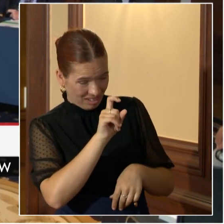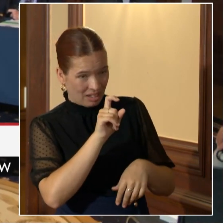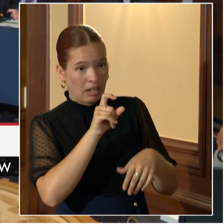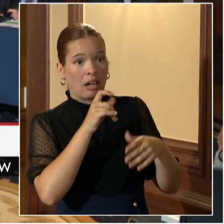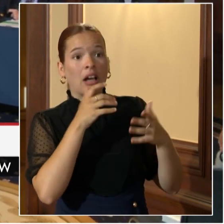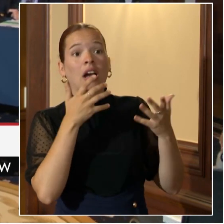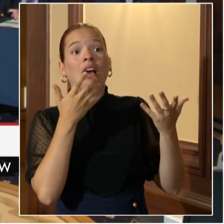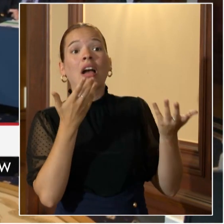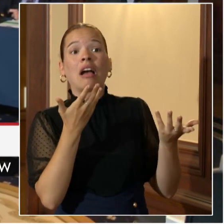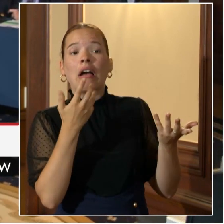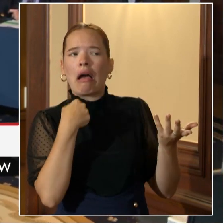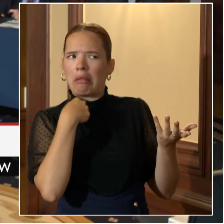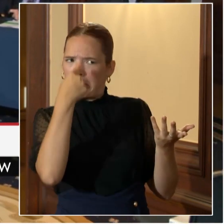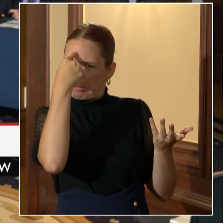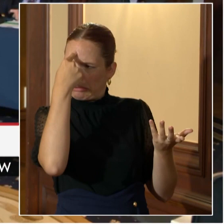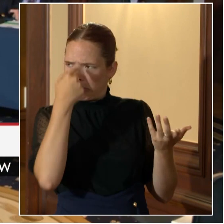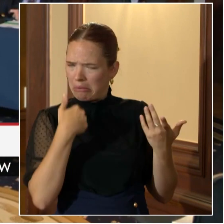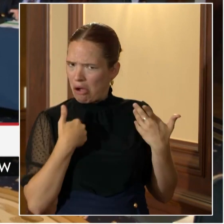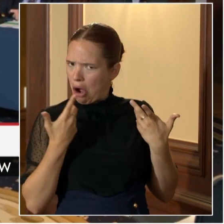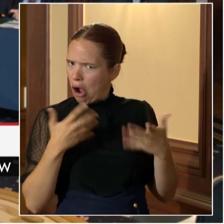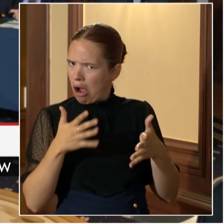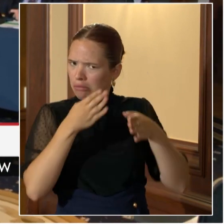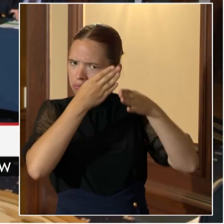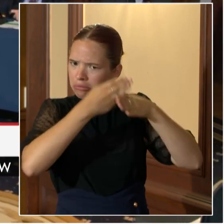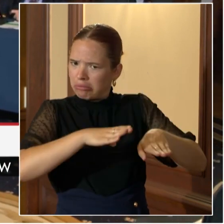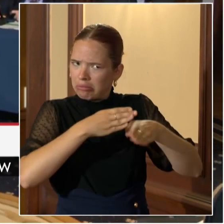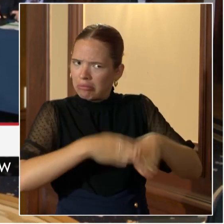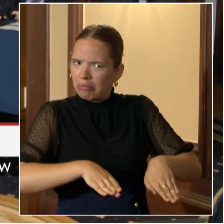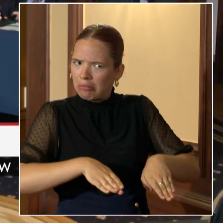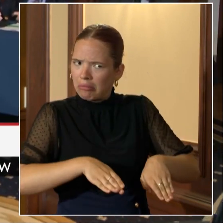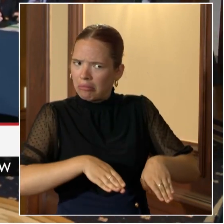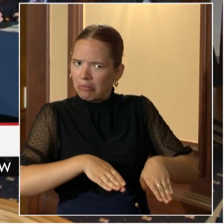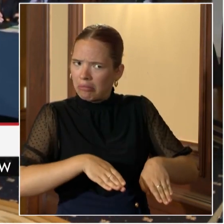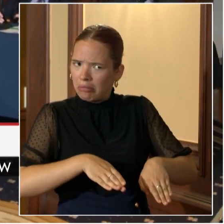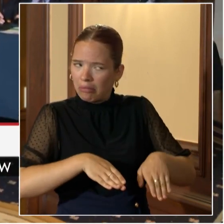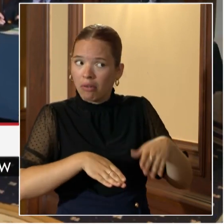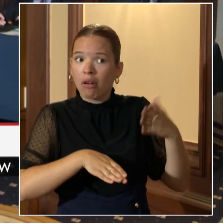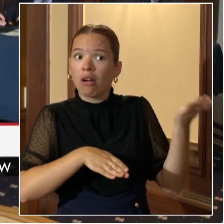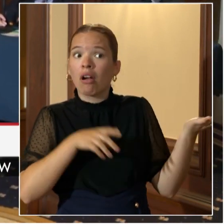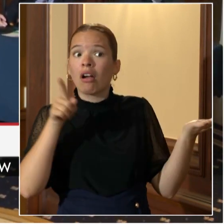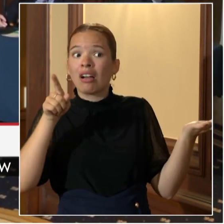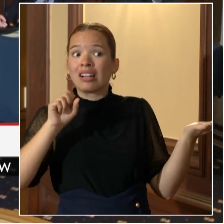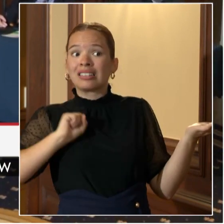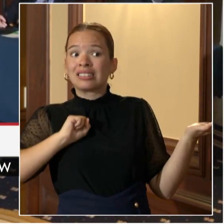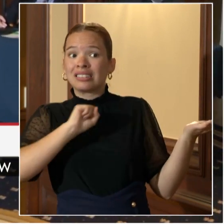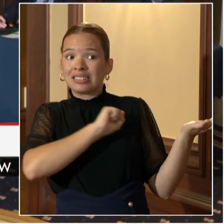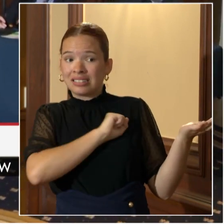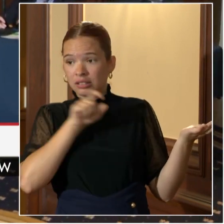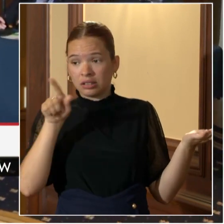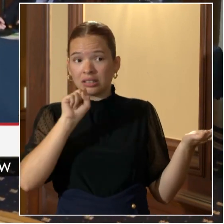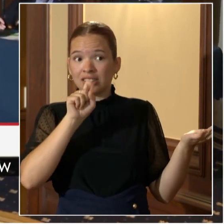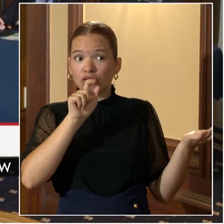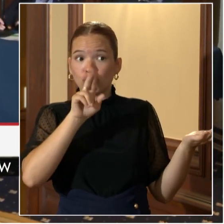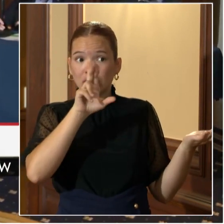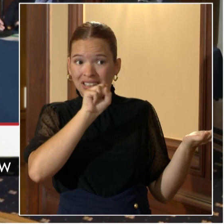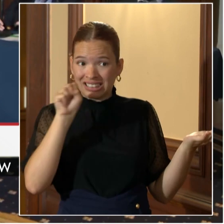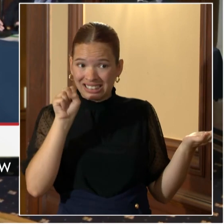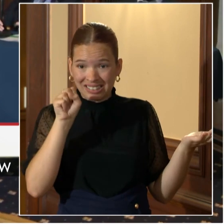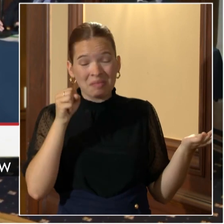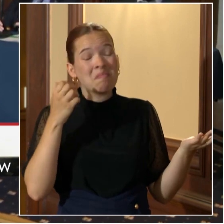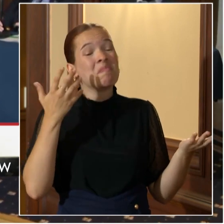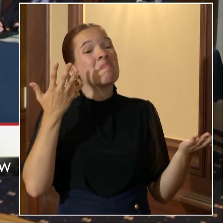if Senior Senator Strauss would be interested in possibly having each member have their own full-time staffer